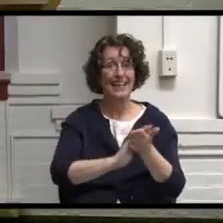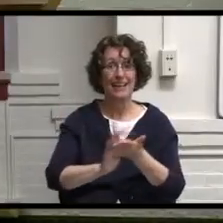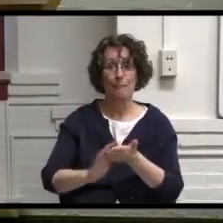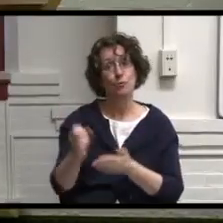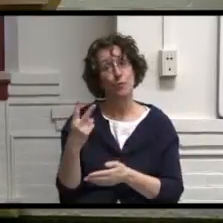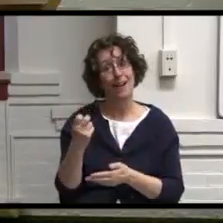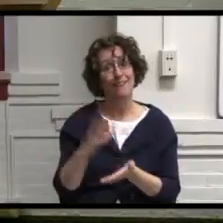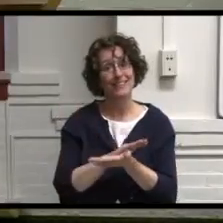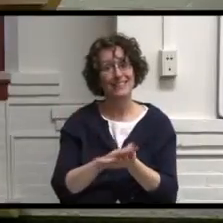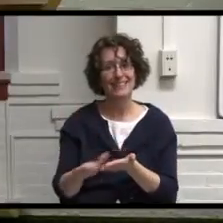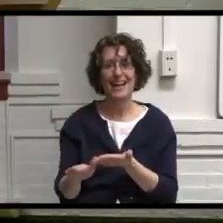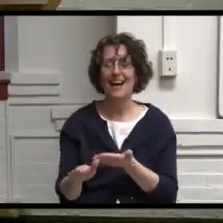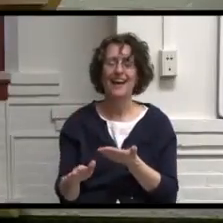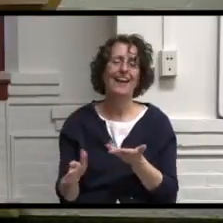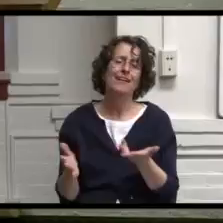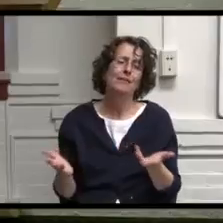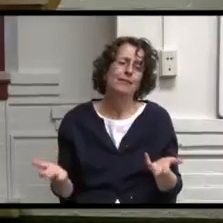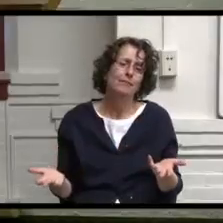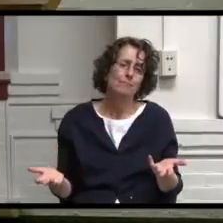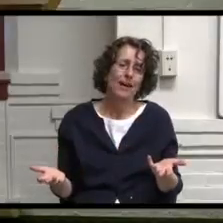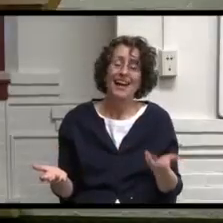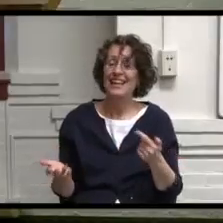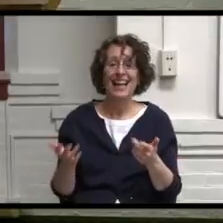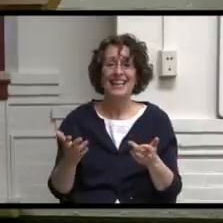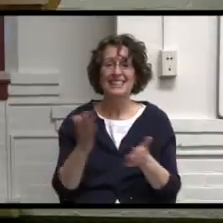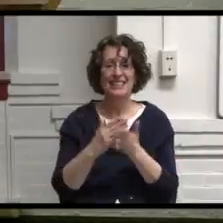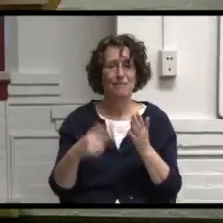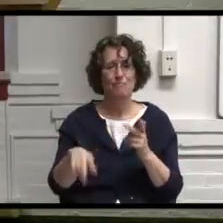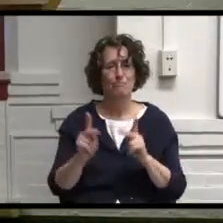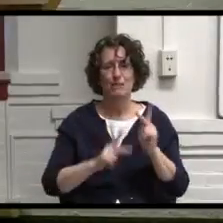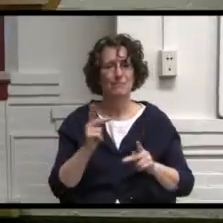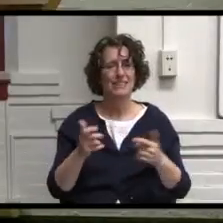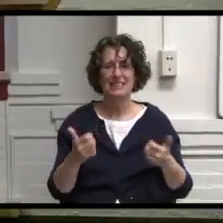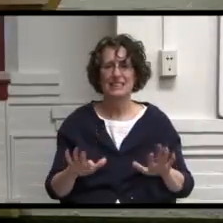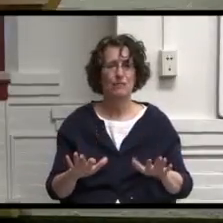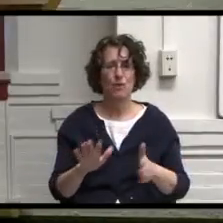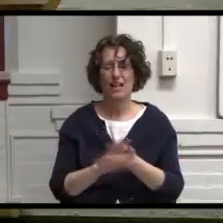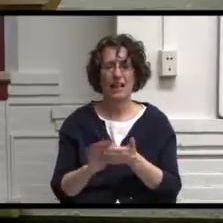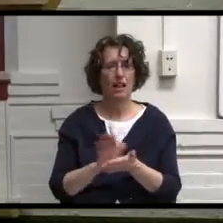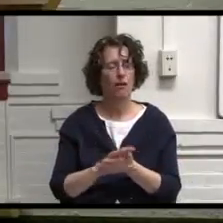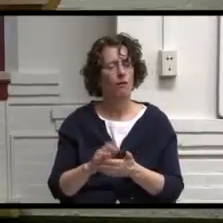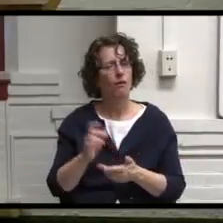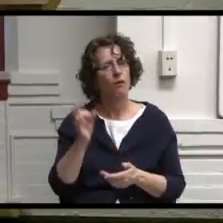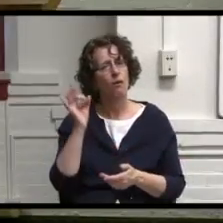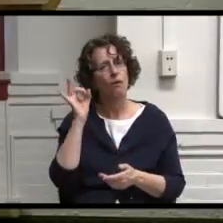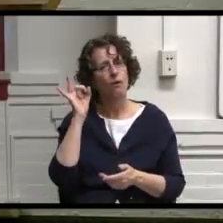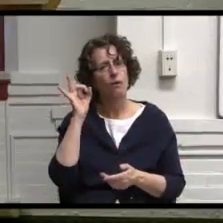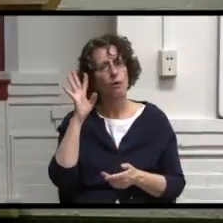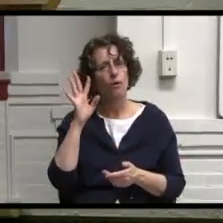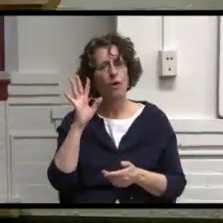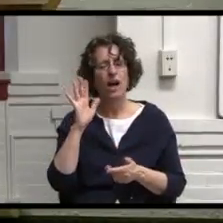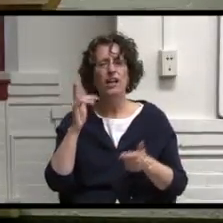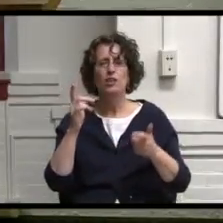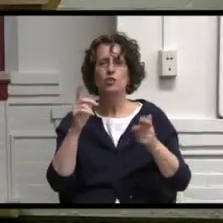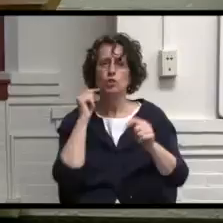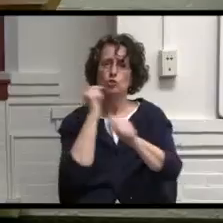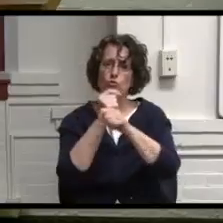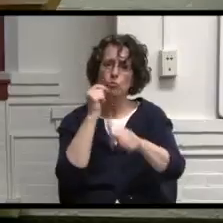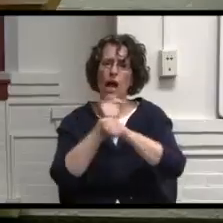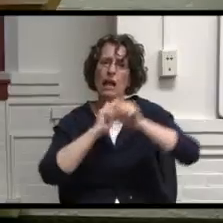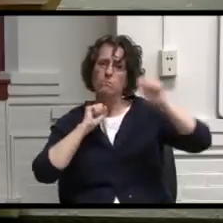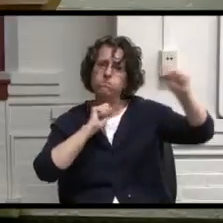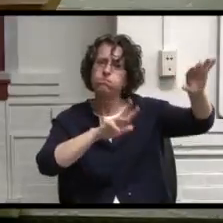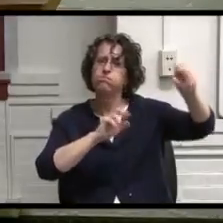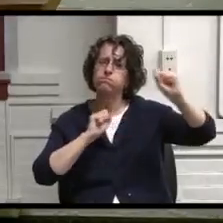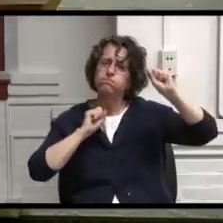the weeded the crew out, because it's when you fill a dump truck with refuse, Right,